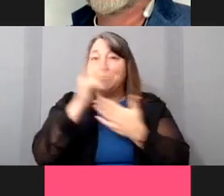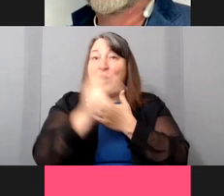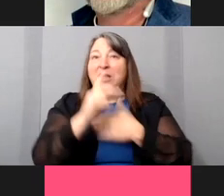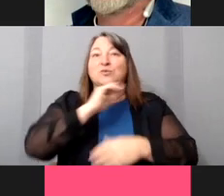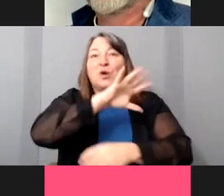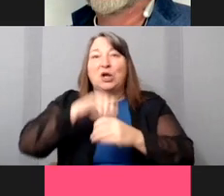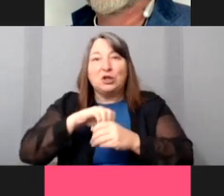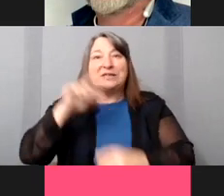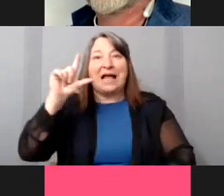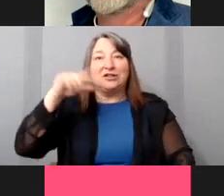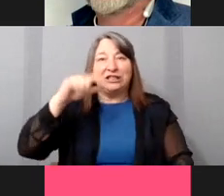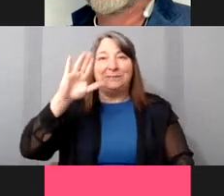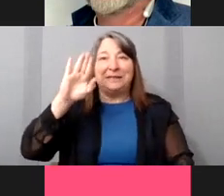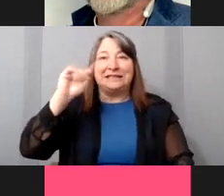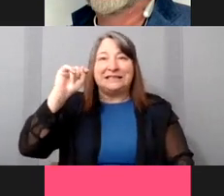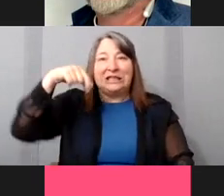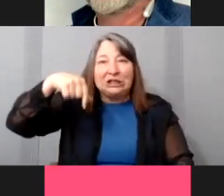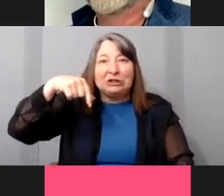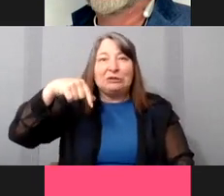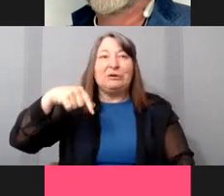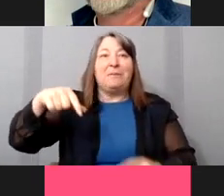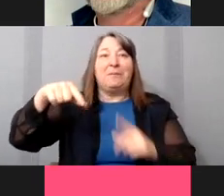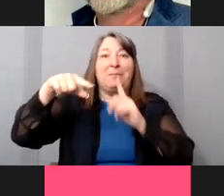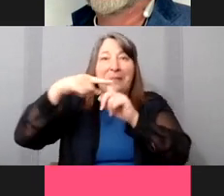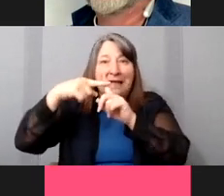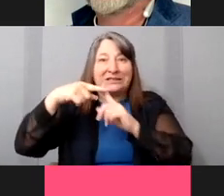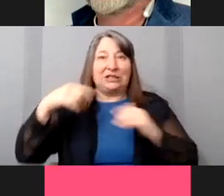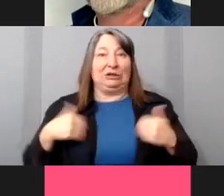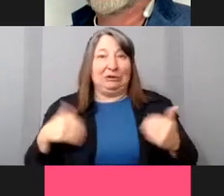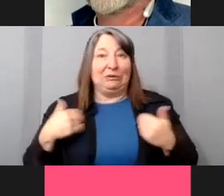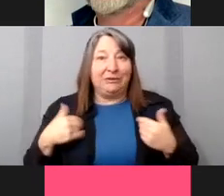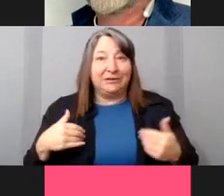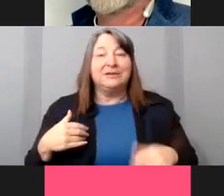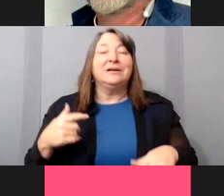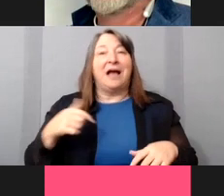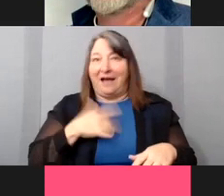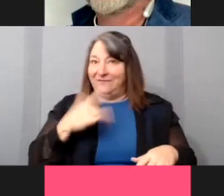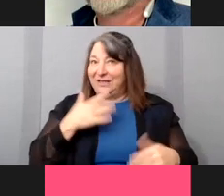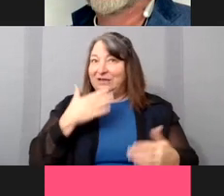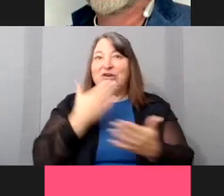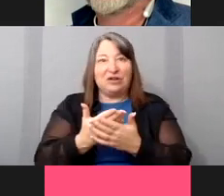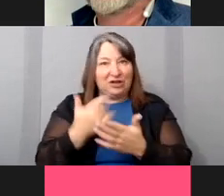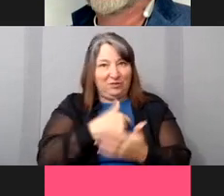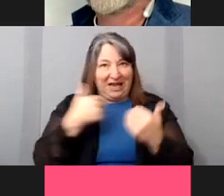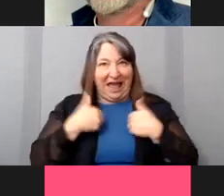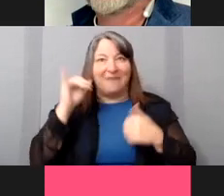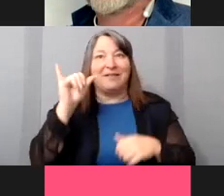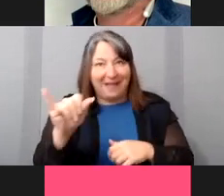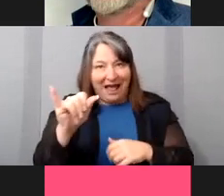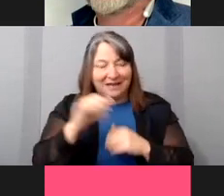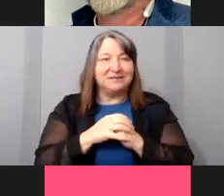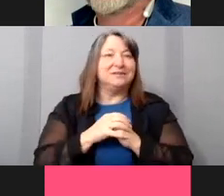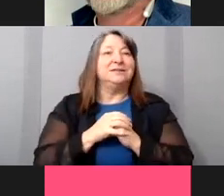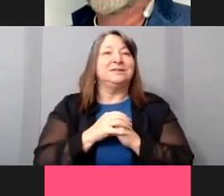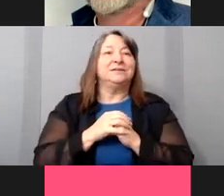of LGBTQ plus youth, and feel very good about putting that resource out into the world. You'll see